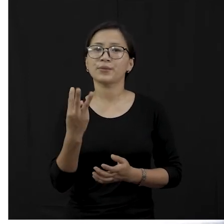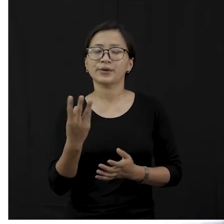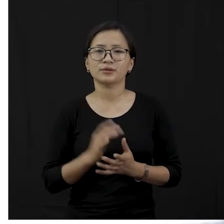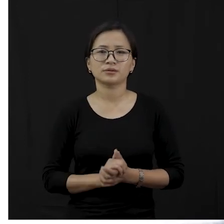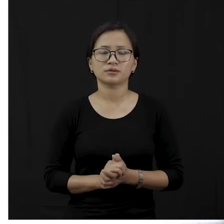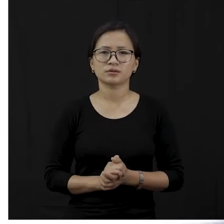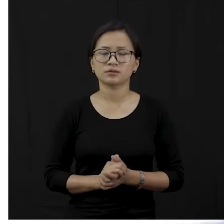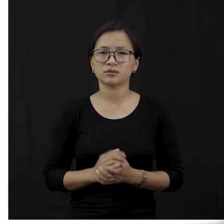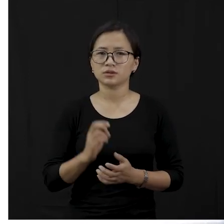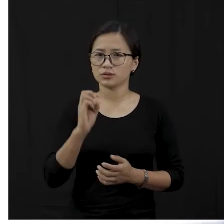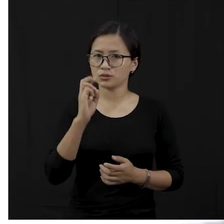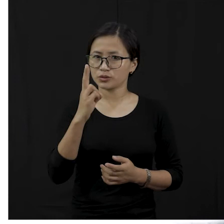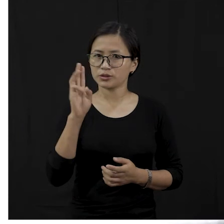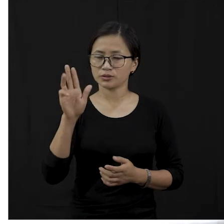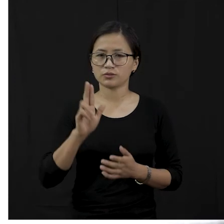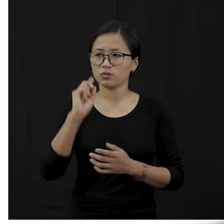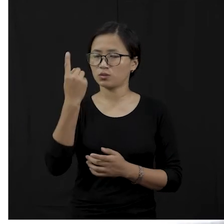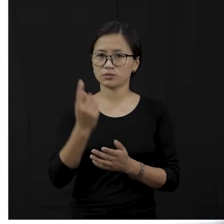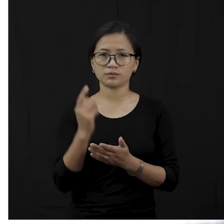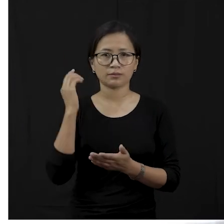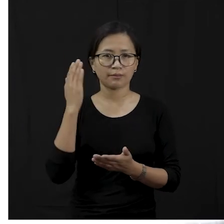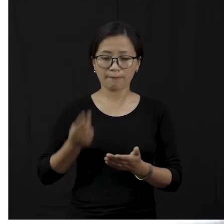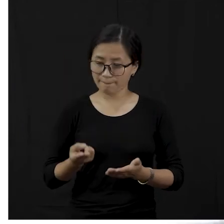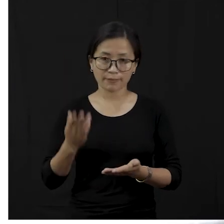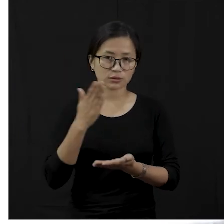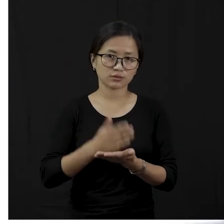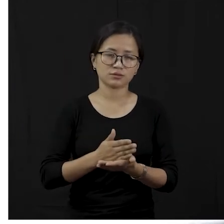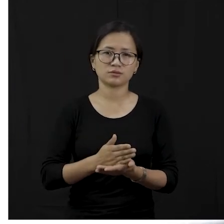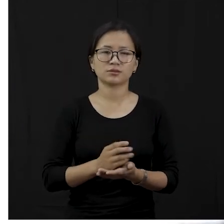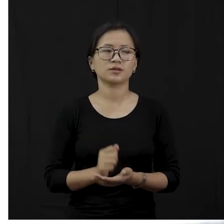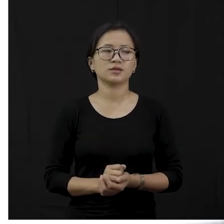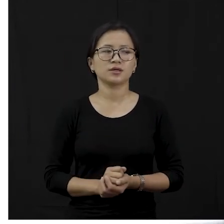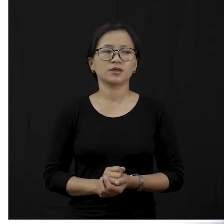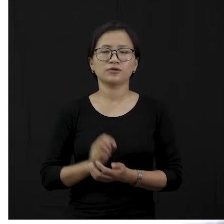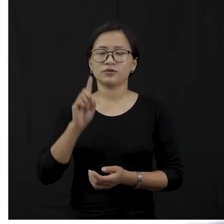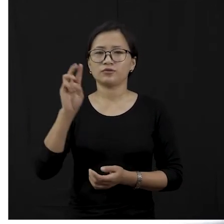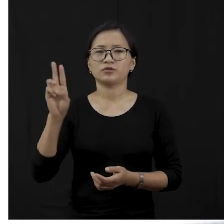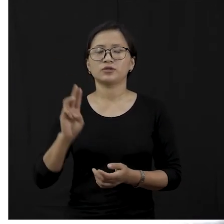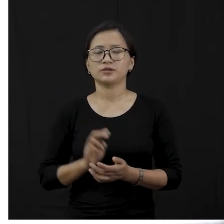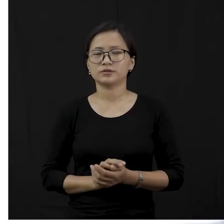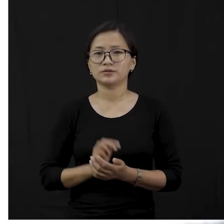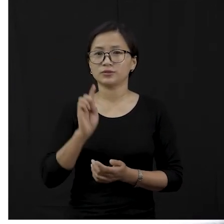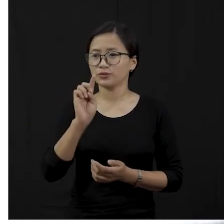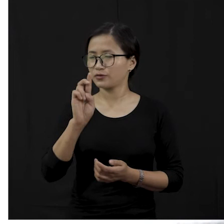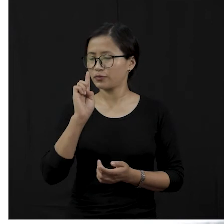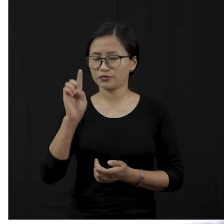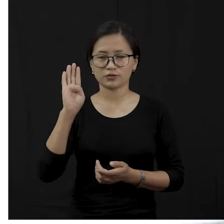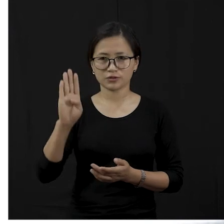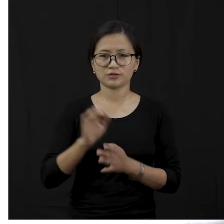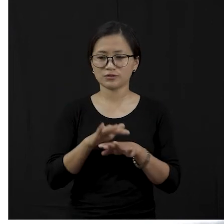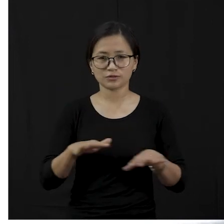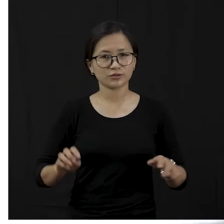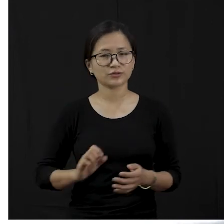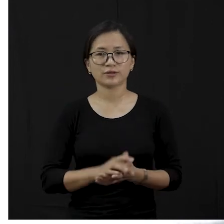28 children from one bus stop and 14 children from another bus stop. Yes, we have to find out the total